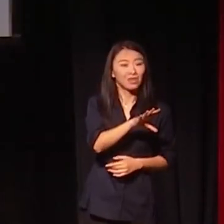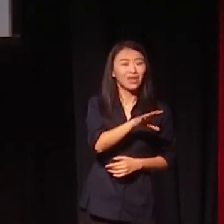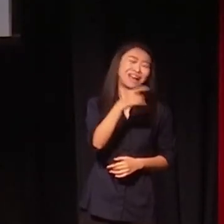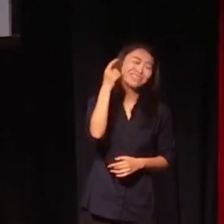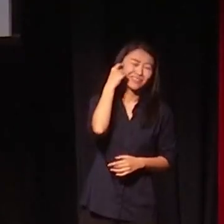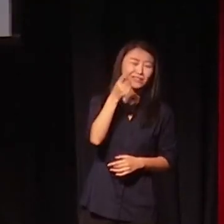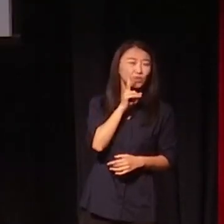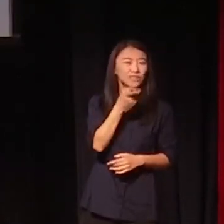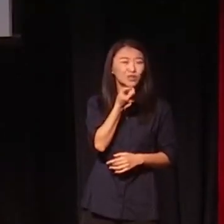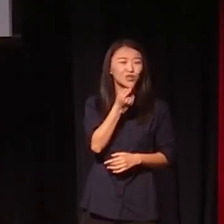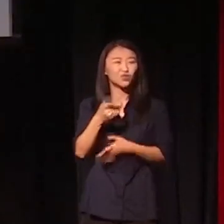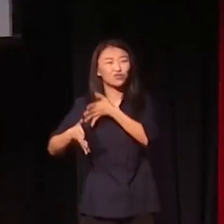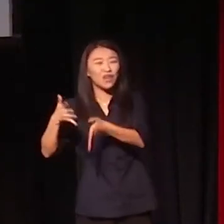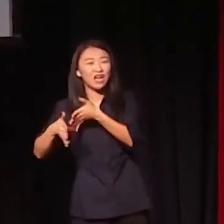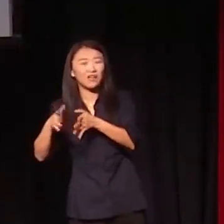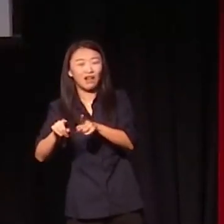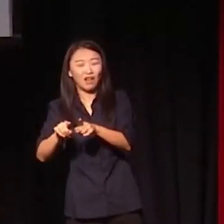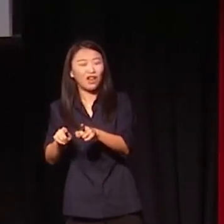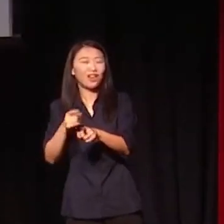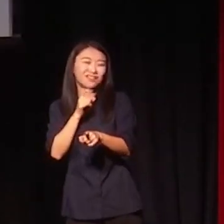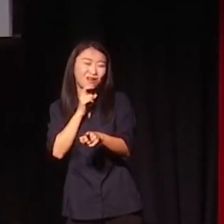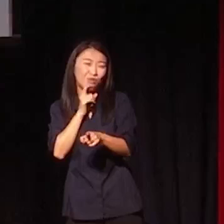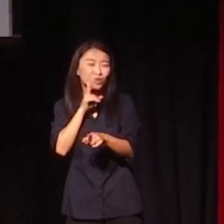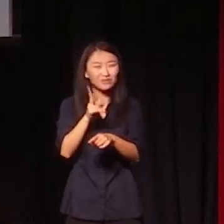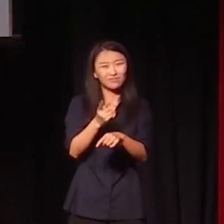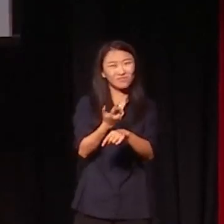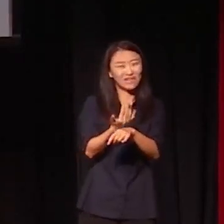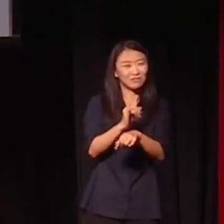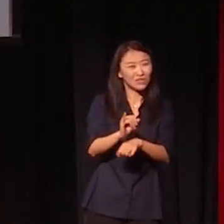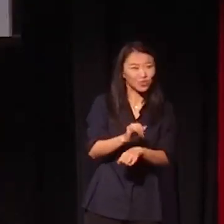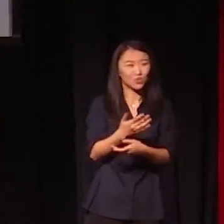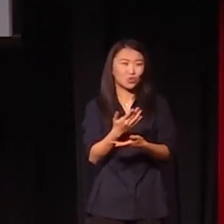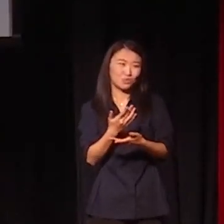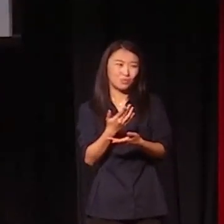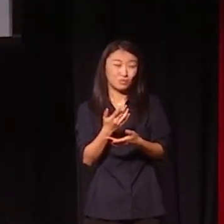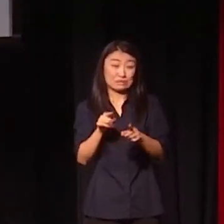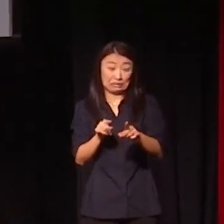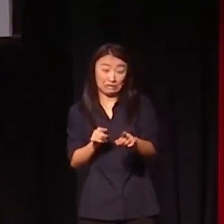slight delay, even if it's just a few seconds between